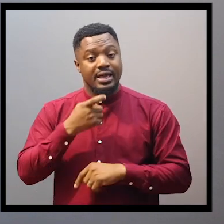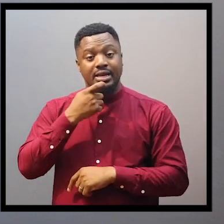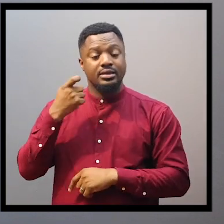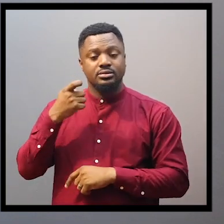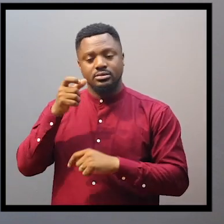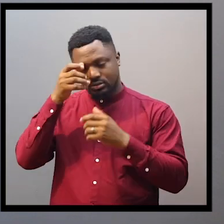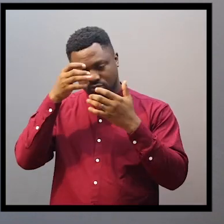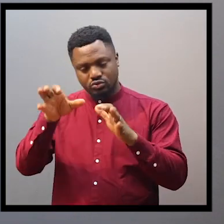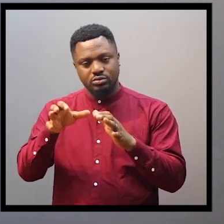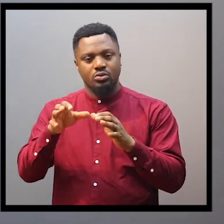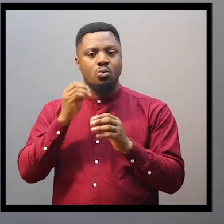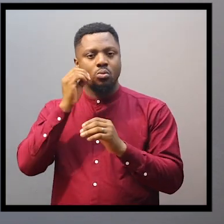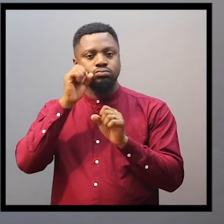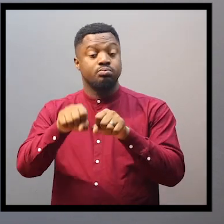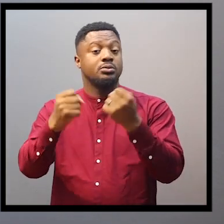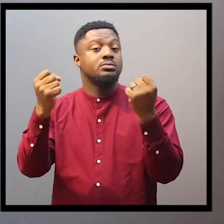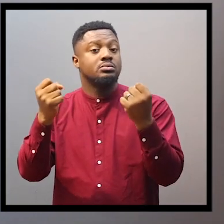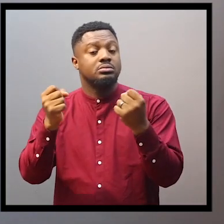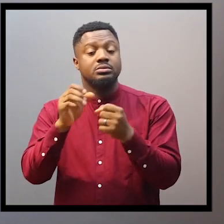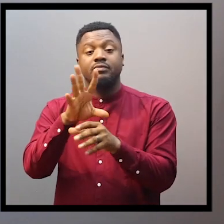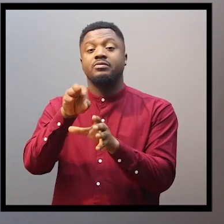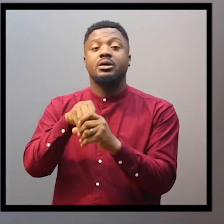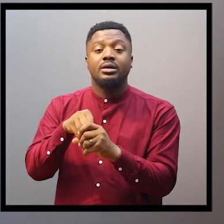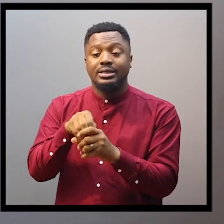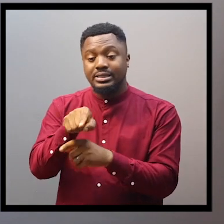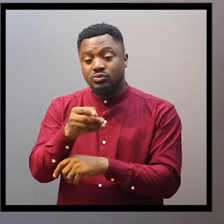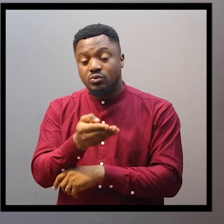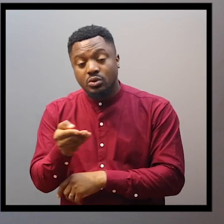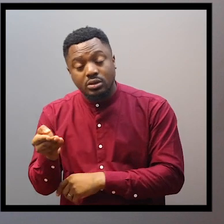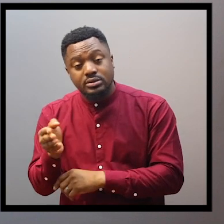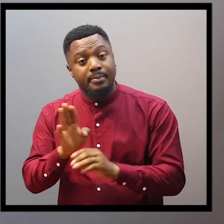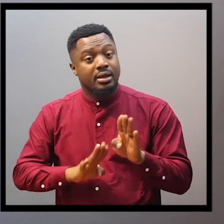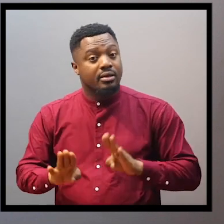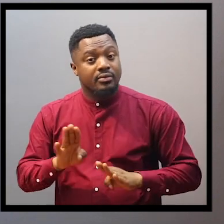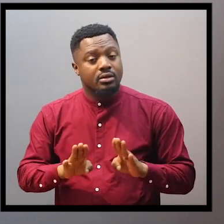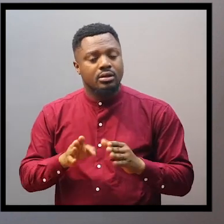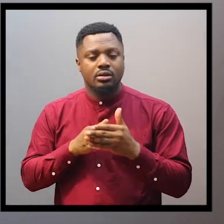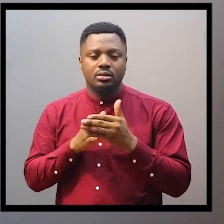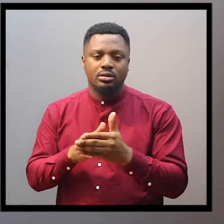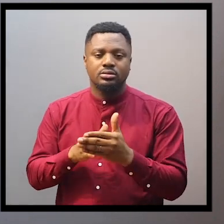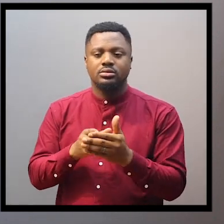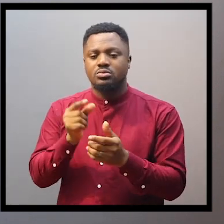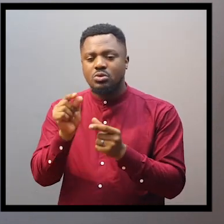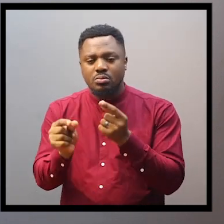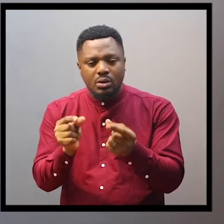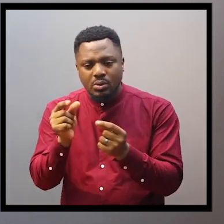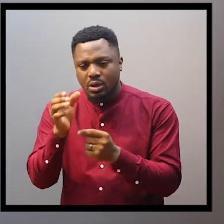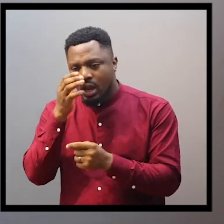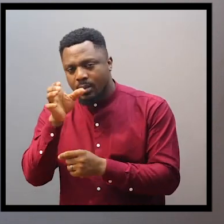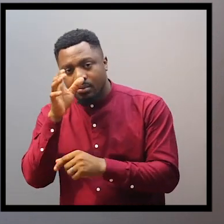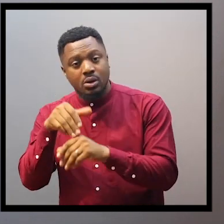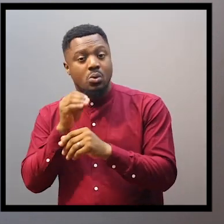broken homes. The engagement or involvement in the substance use and these behaviors may lead to petty quarrels at